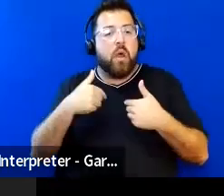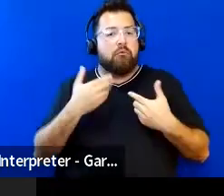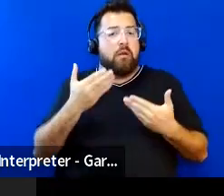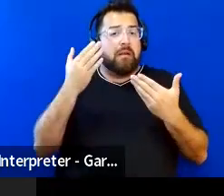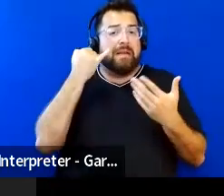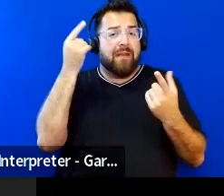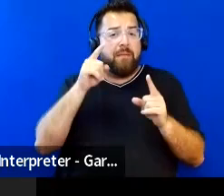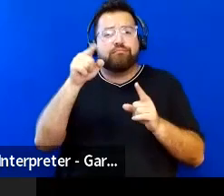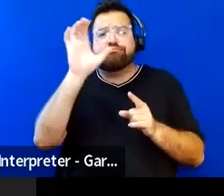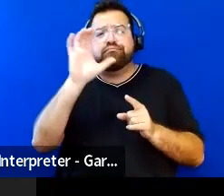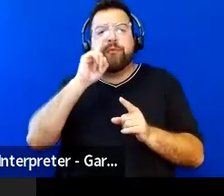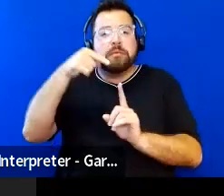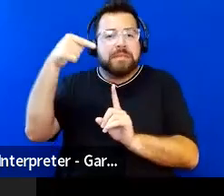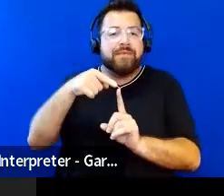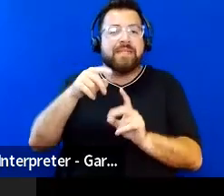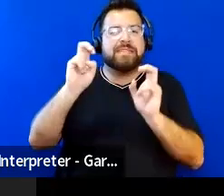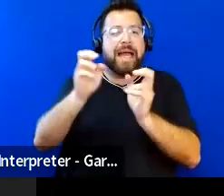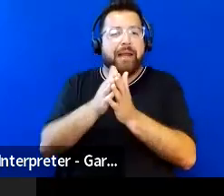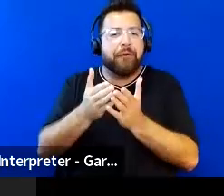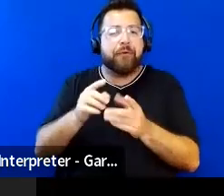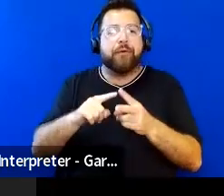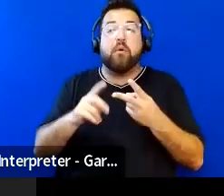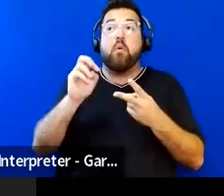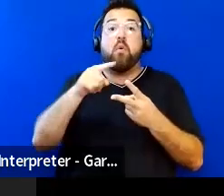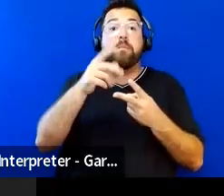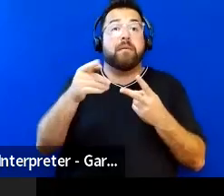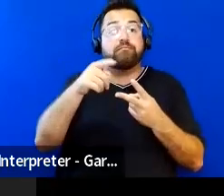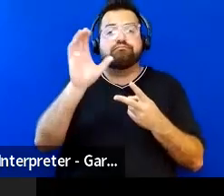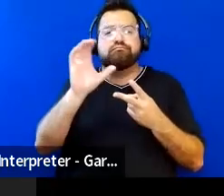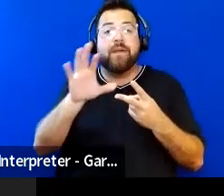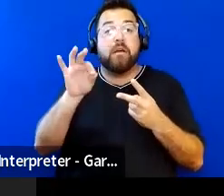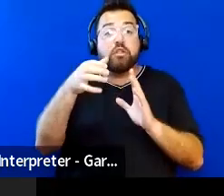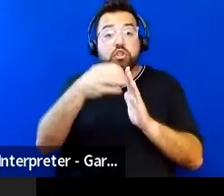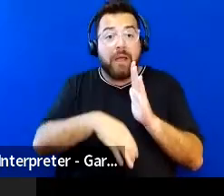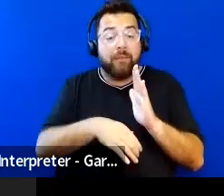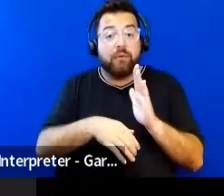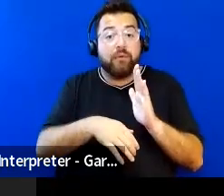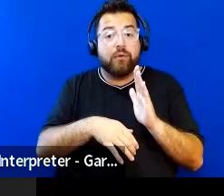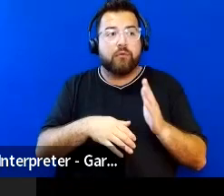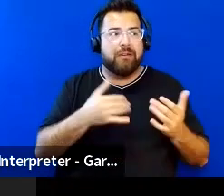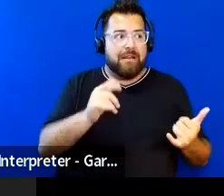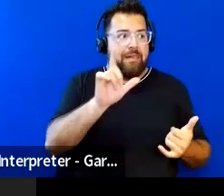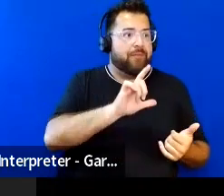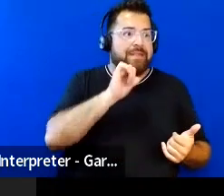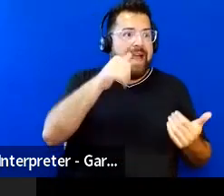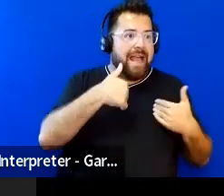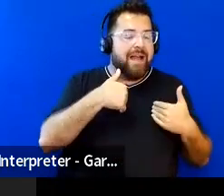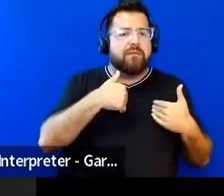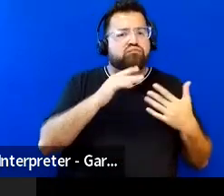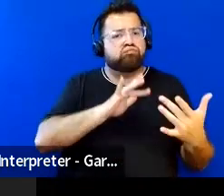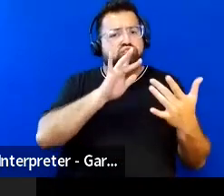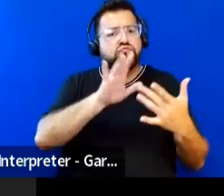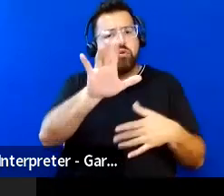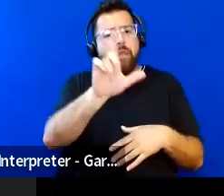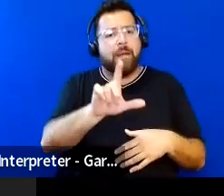for a specific title, or maybe you found a chapter in a book that the library doesn't currently have, just reach out to your library to